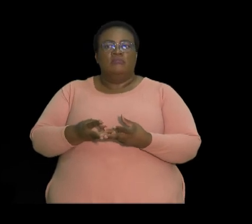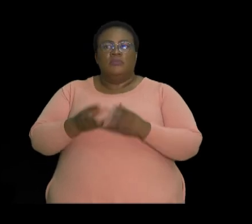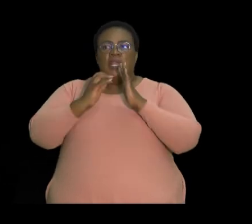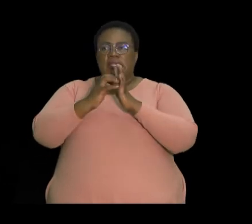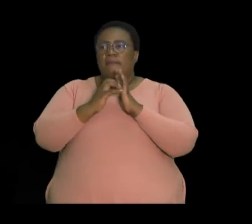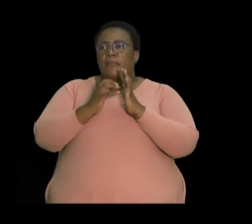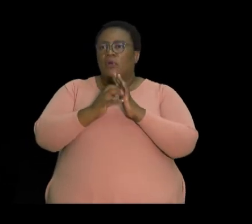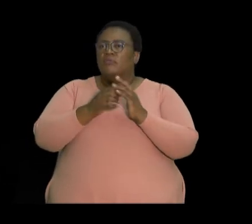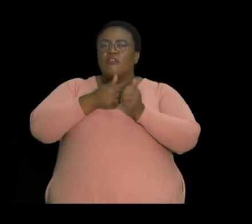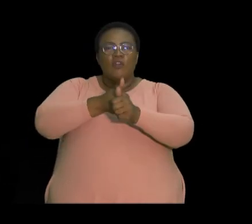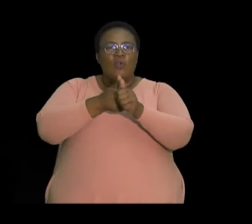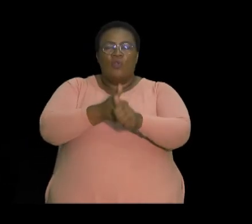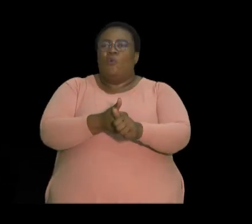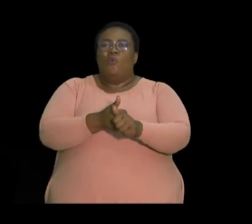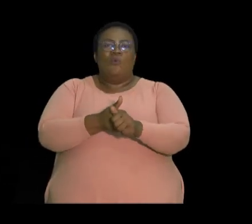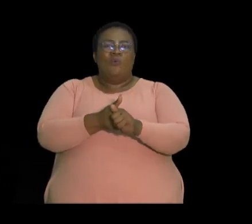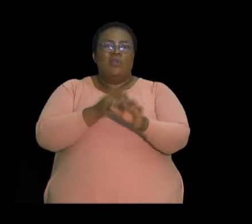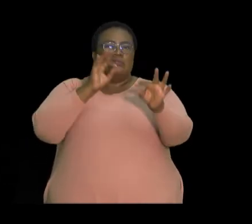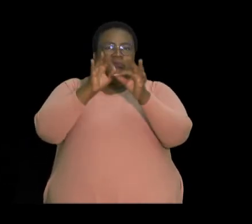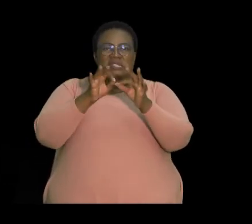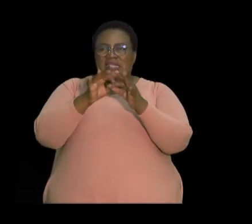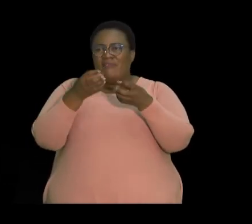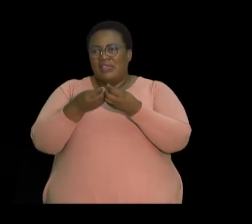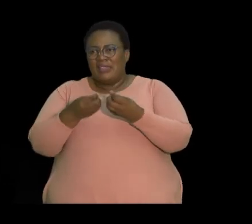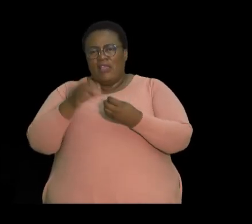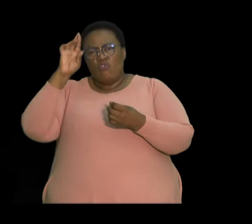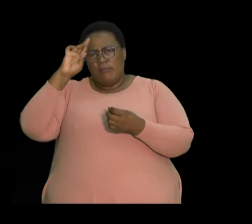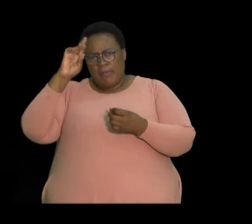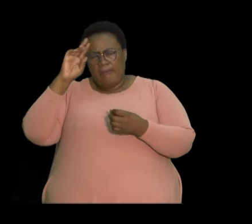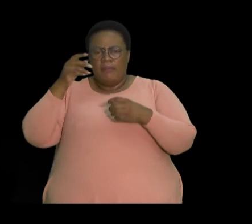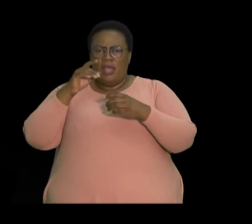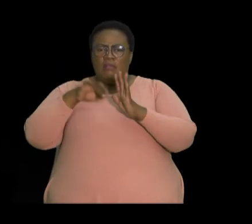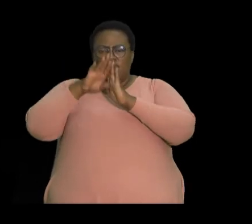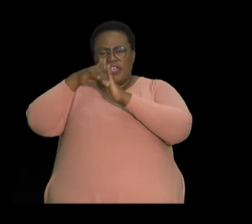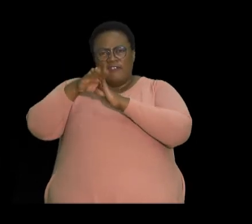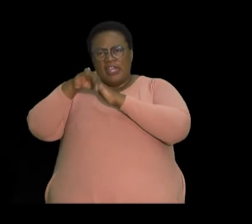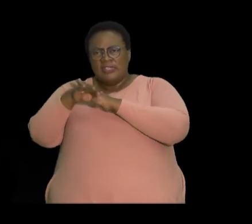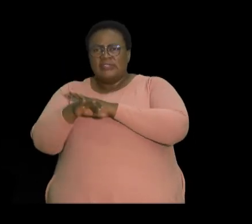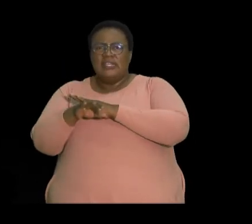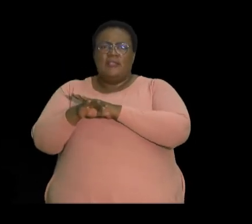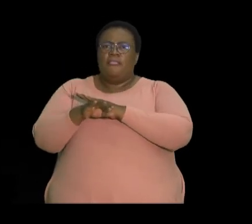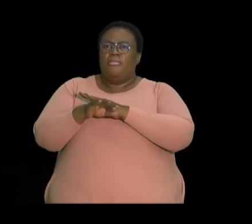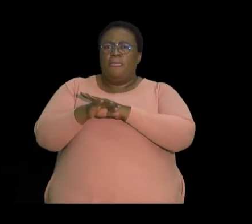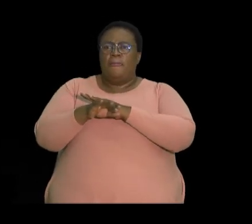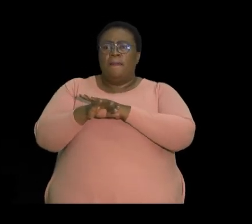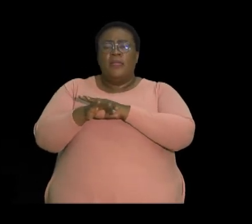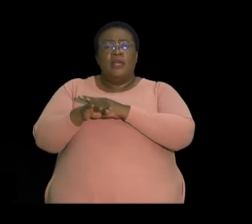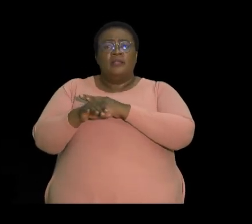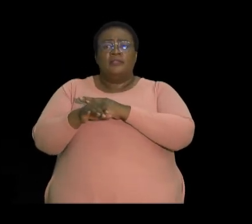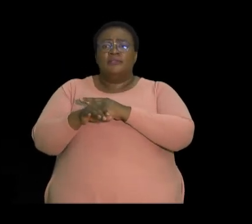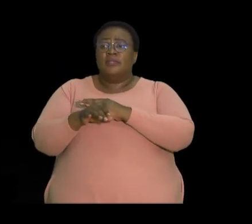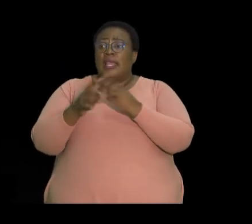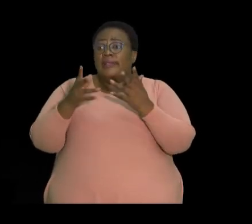scenarios that do not always follow a pattern. So remember the exchange rate, inflation, and all that. And then